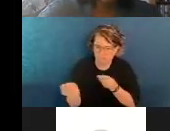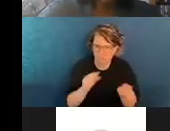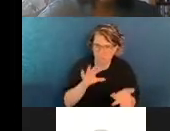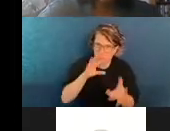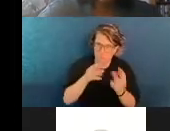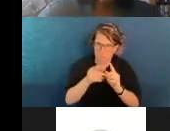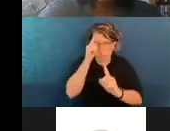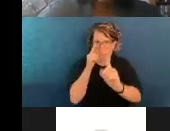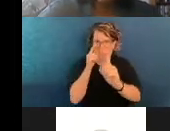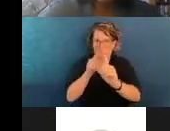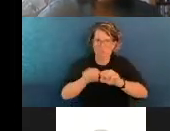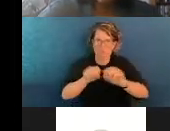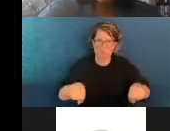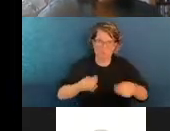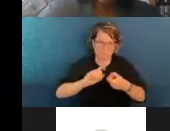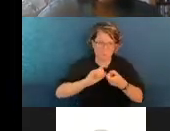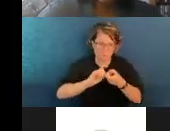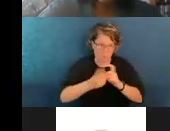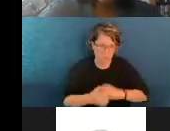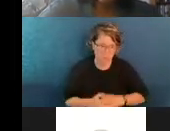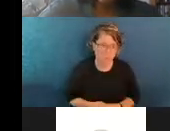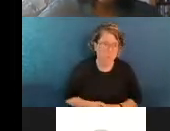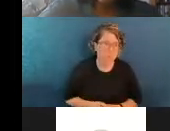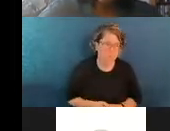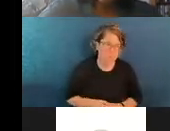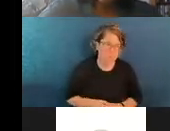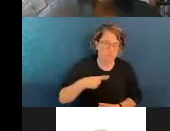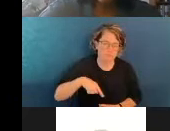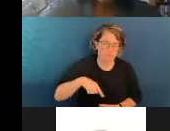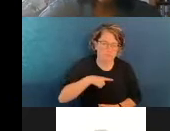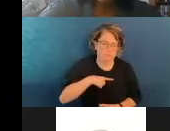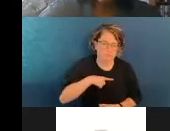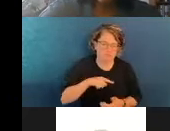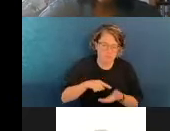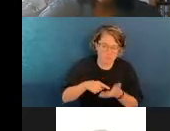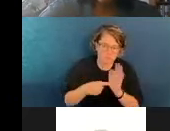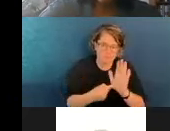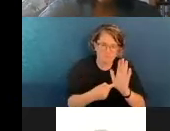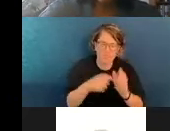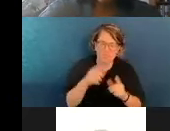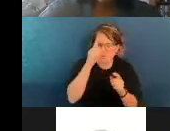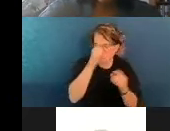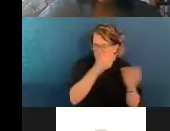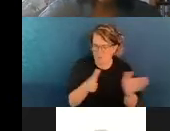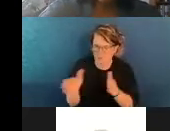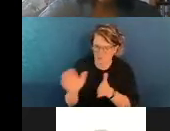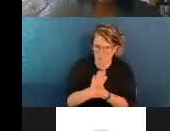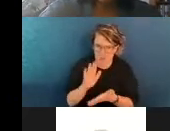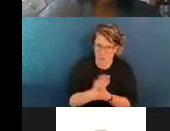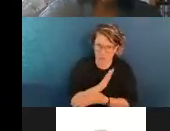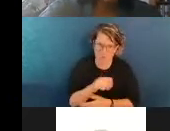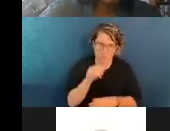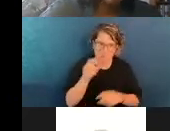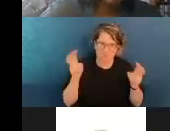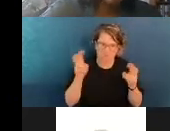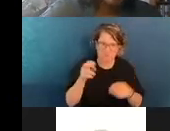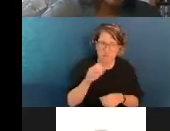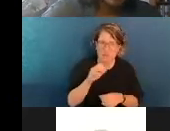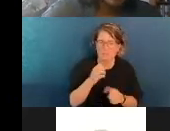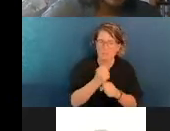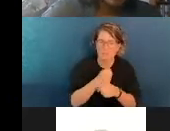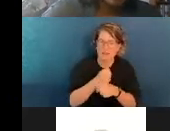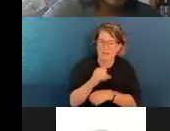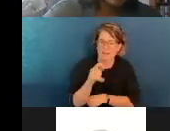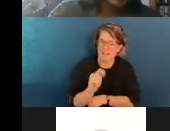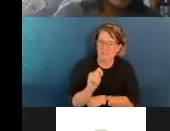change, we produced an overarching strategic document for the organization. So we have the Making It Real, Cultural Safety and Northern Health